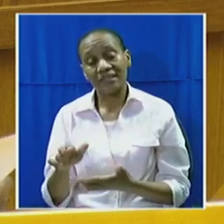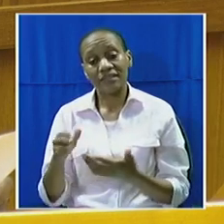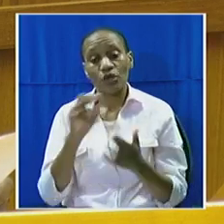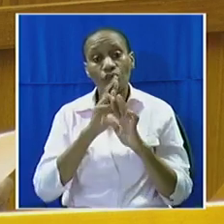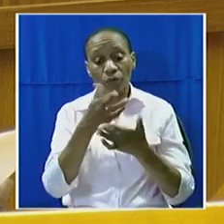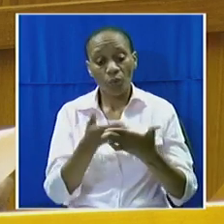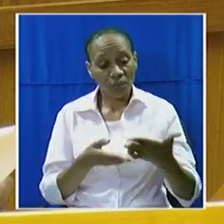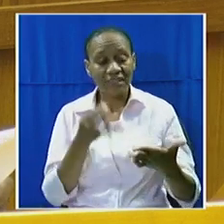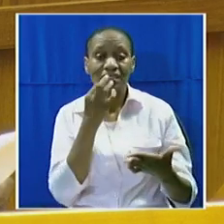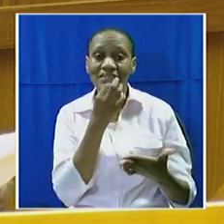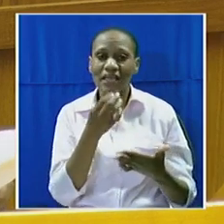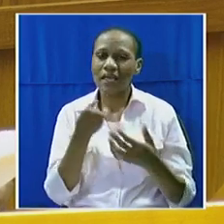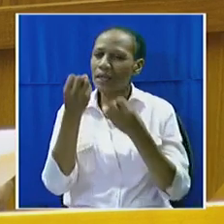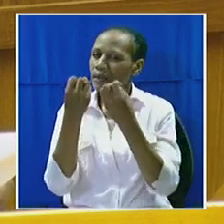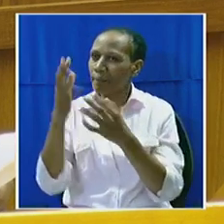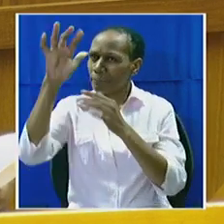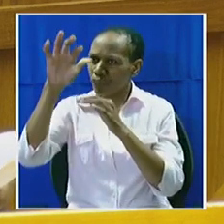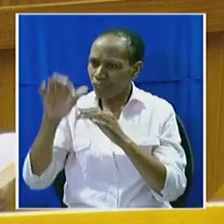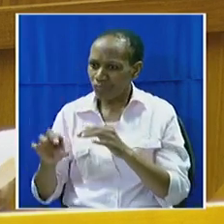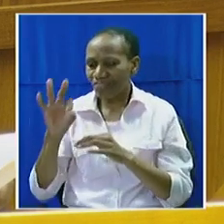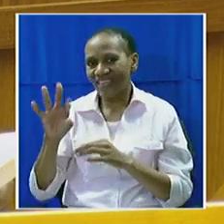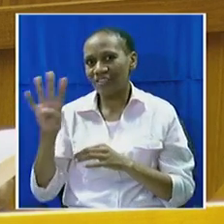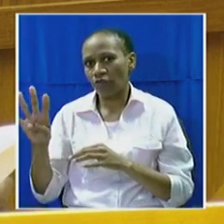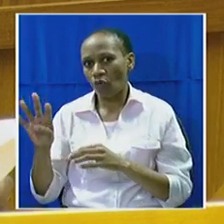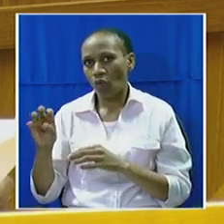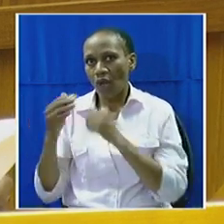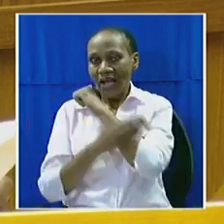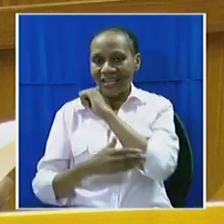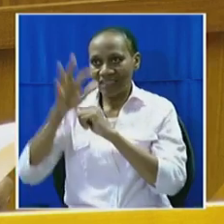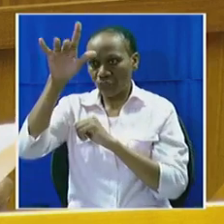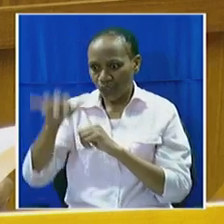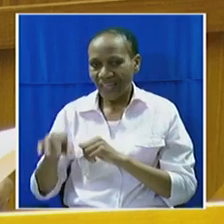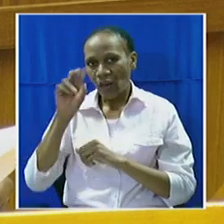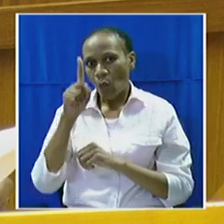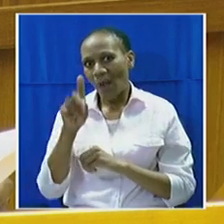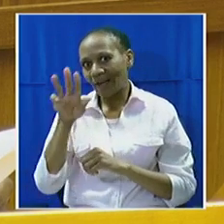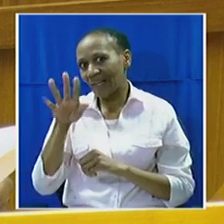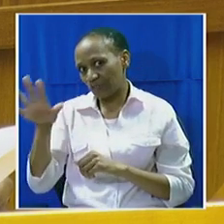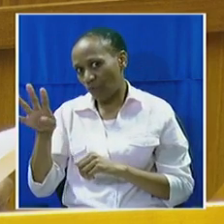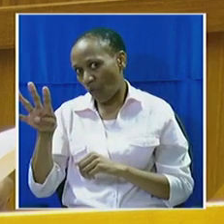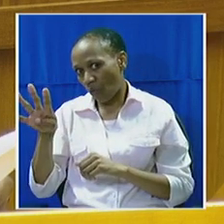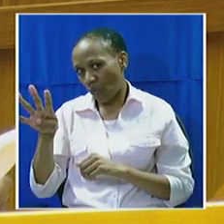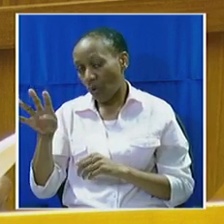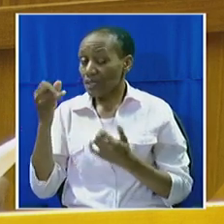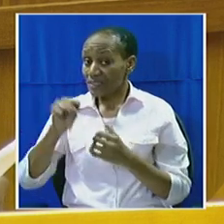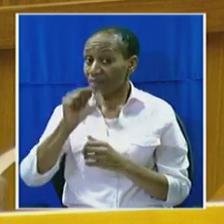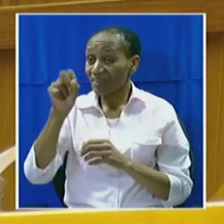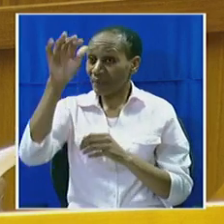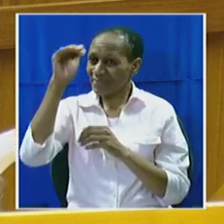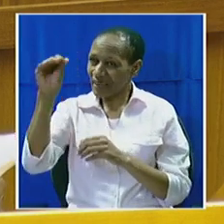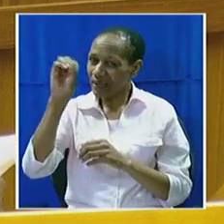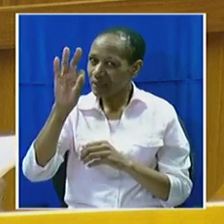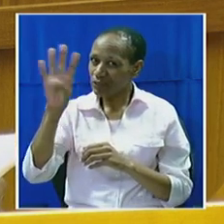ranked number 34 out of 195 countries. It is ranked above average of most